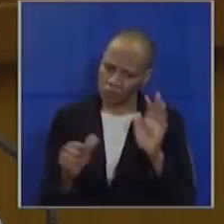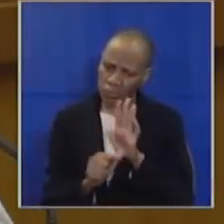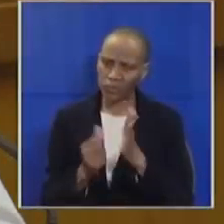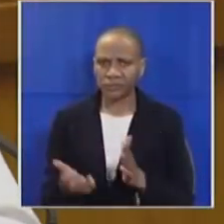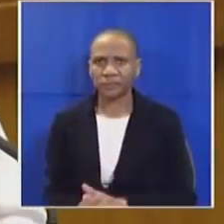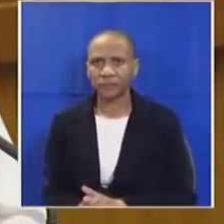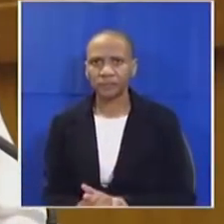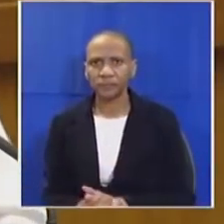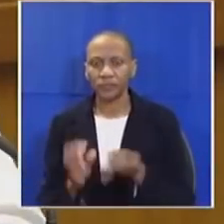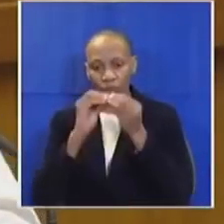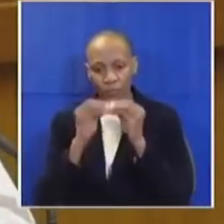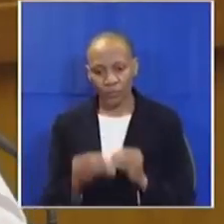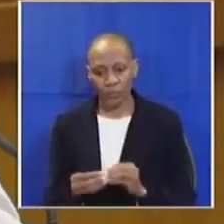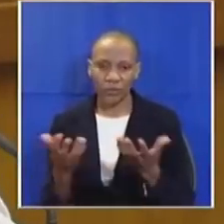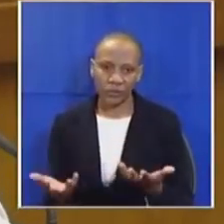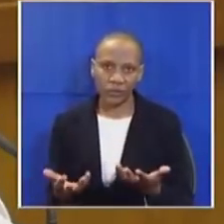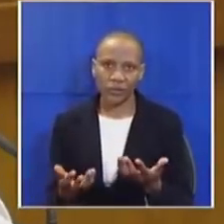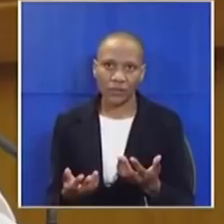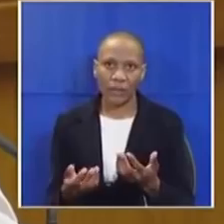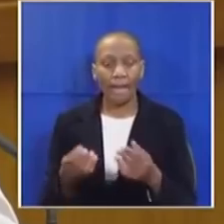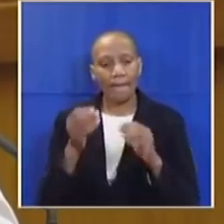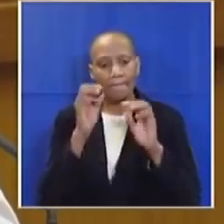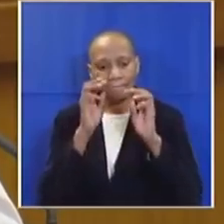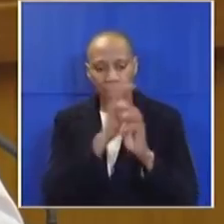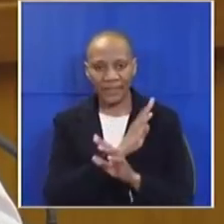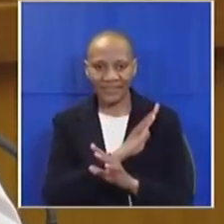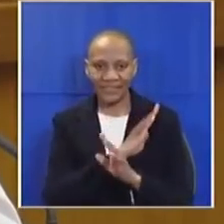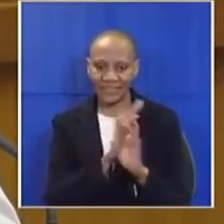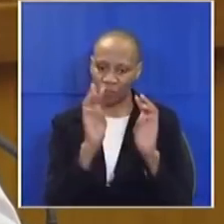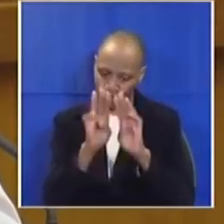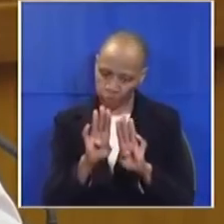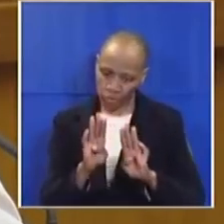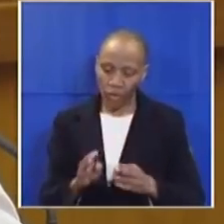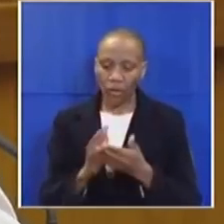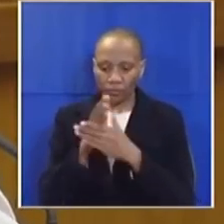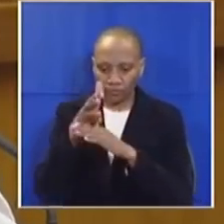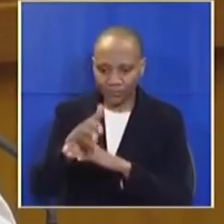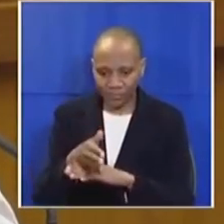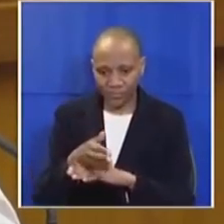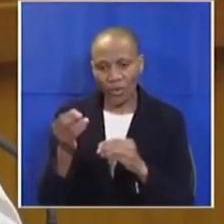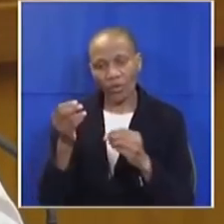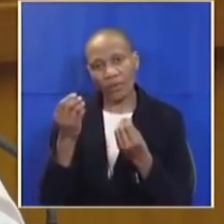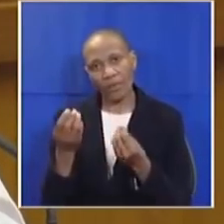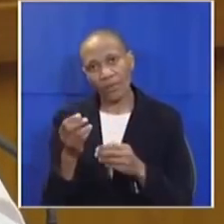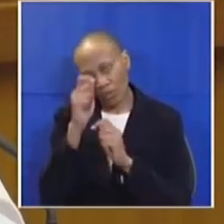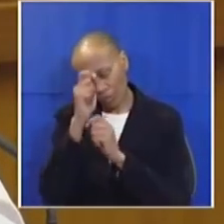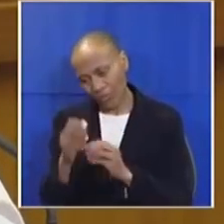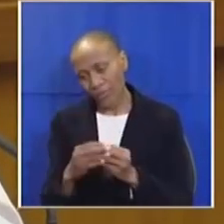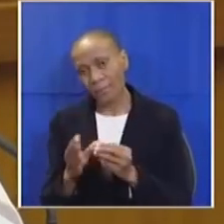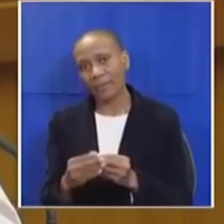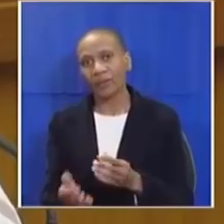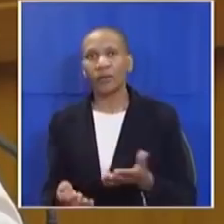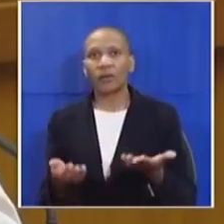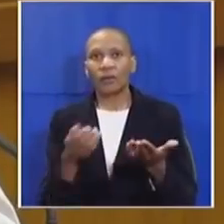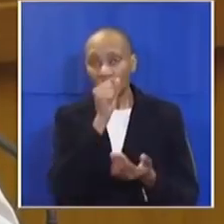Essentially, the amendments enhance military discipline, and I think we would like to see the military discipline bill also coming to